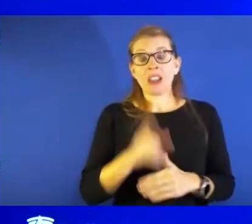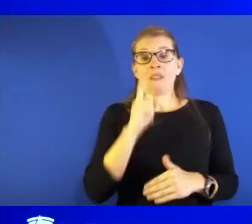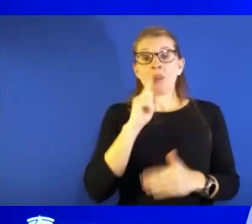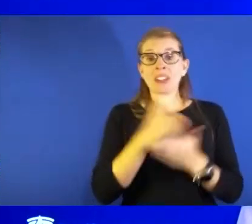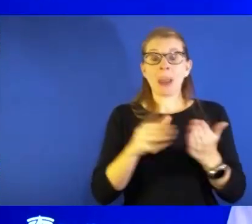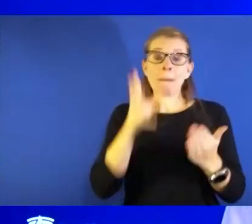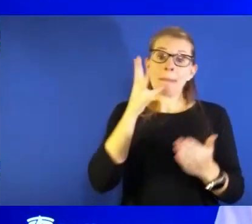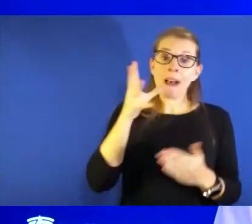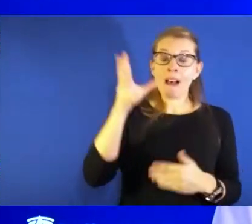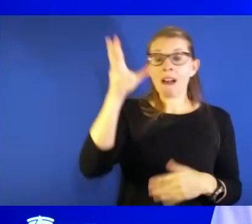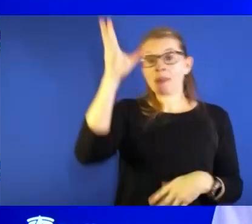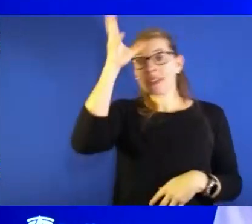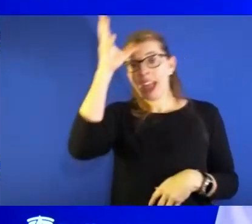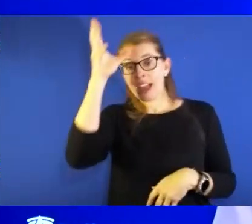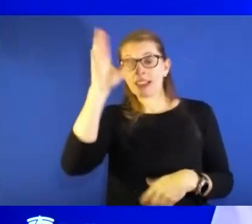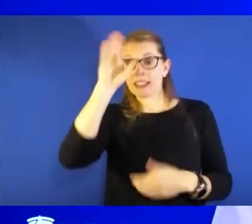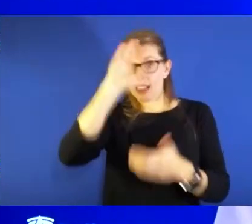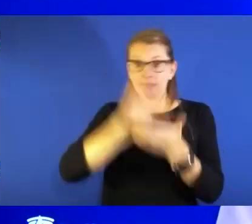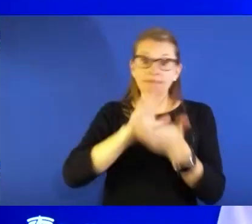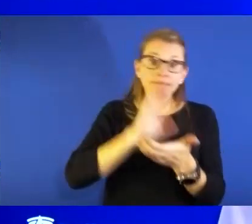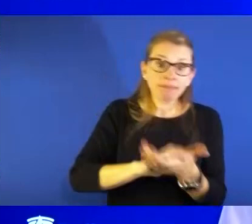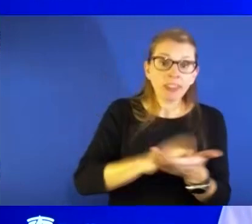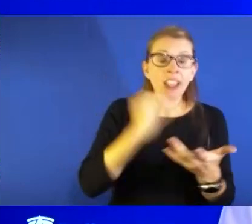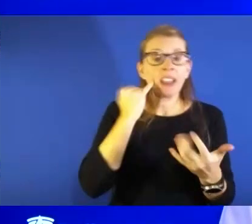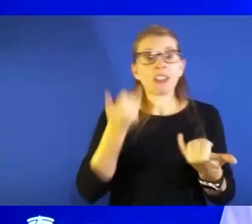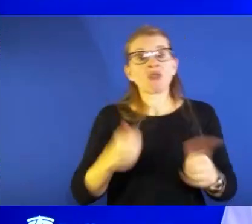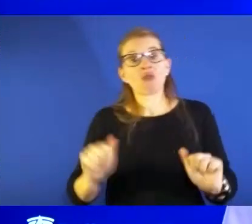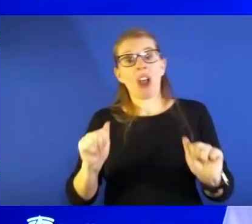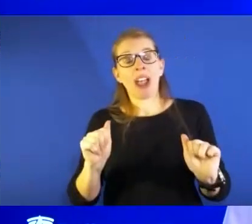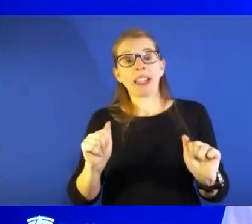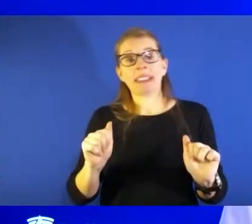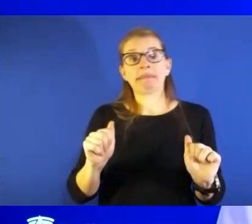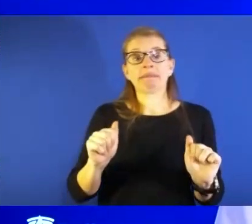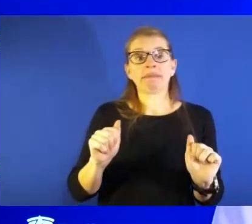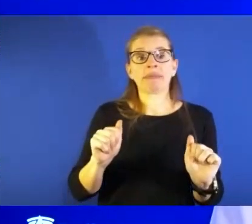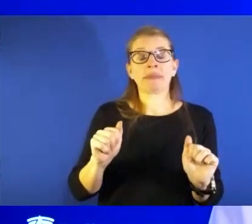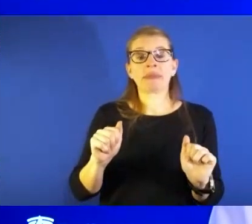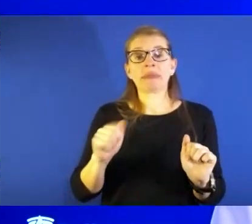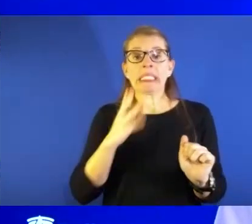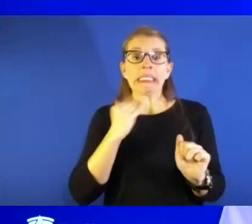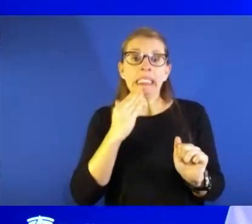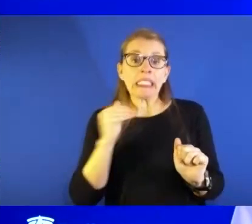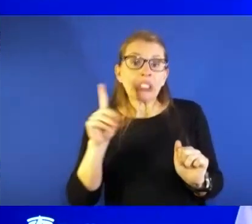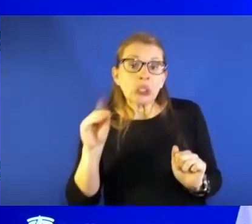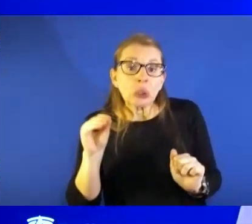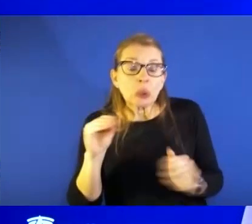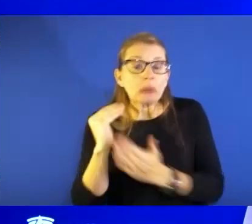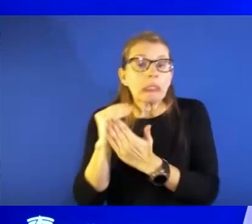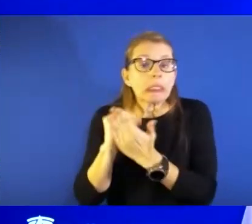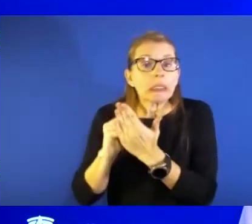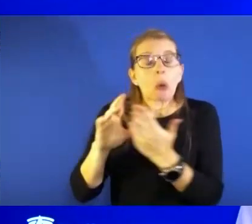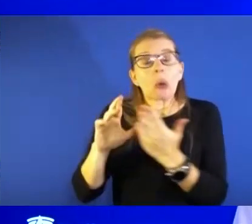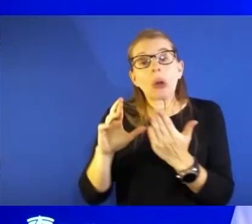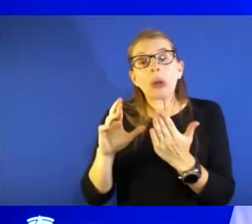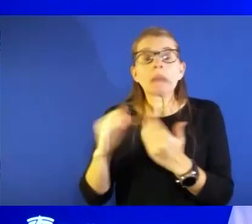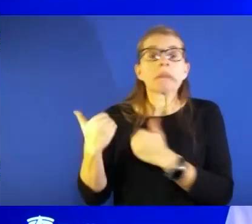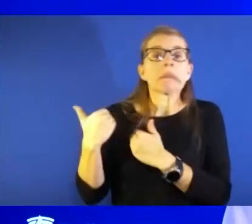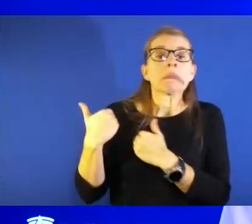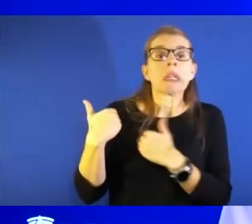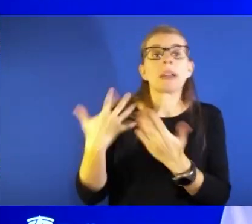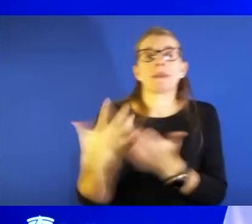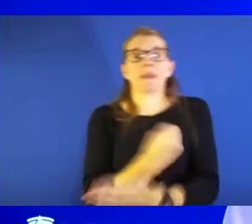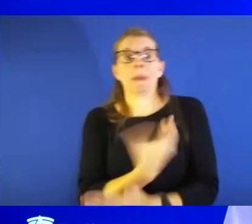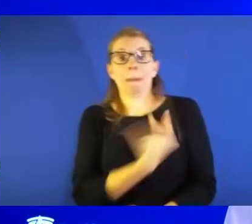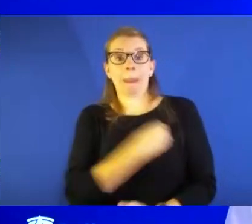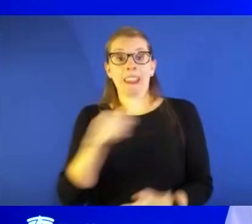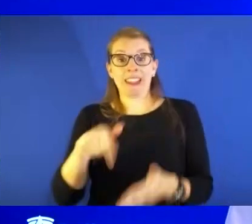or wives out there, if you are trying to maybe get out of some honeydews or doing things of that nature, go get your vaccines this weekend